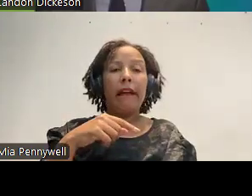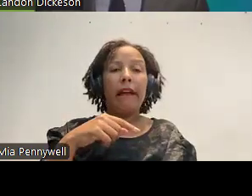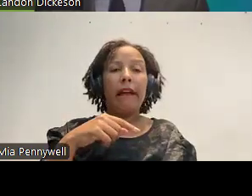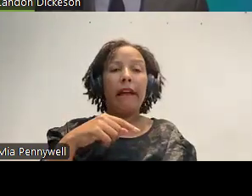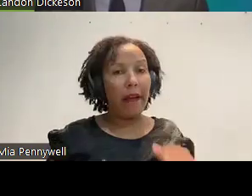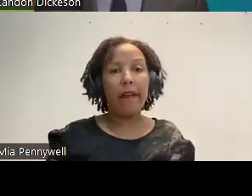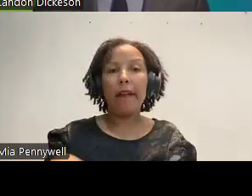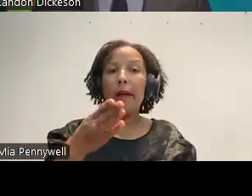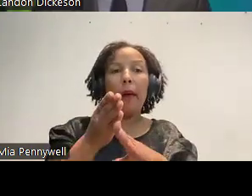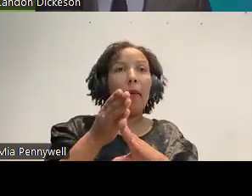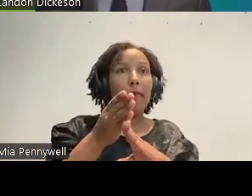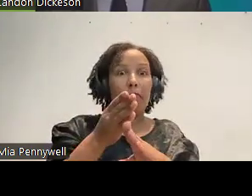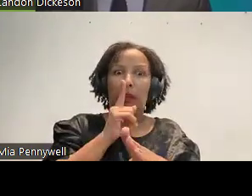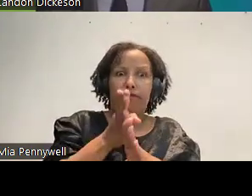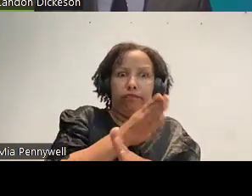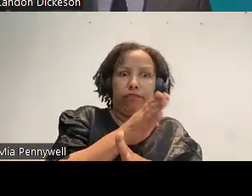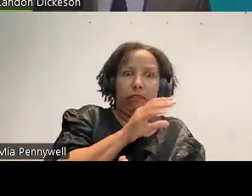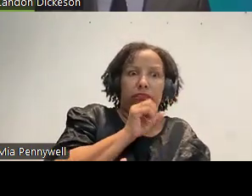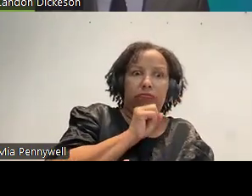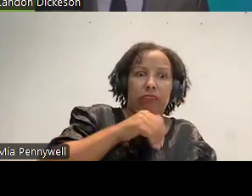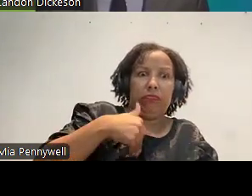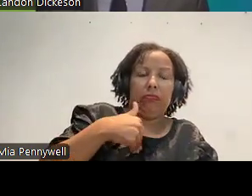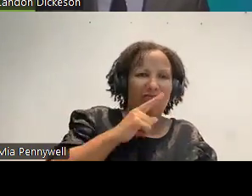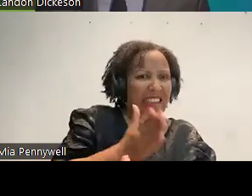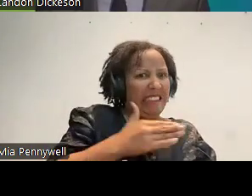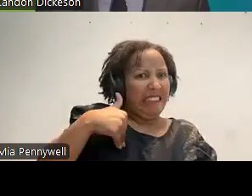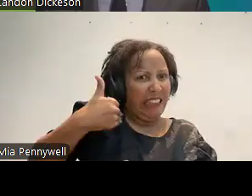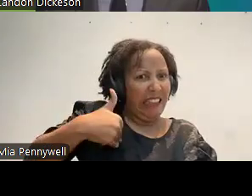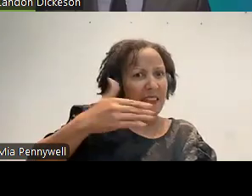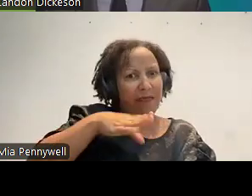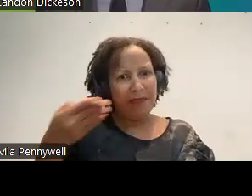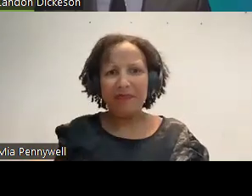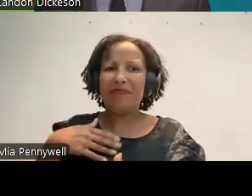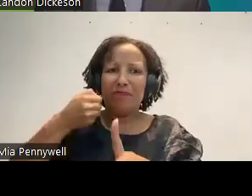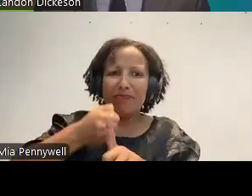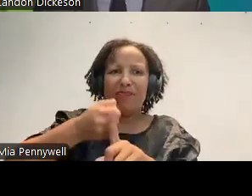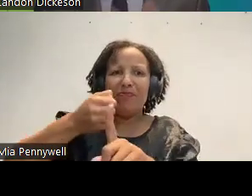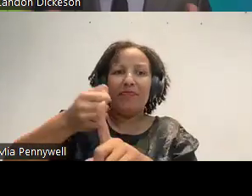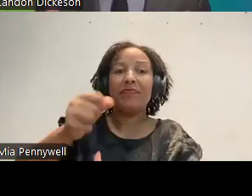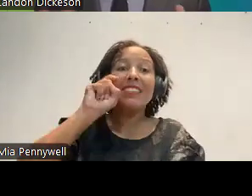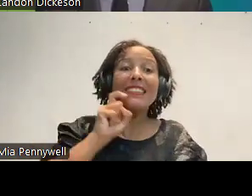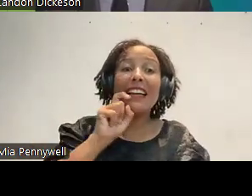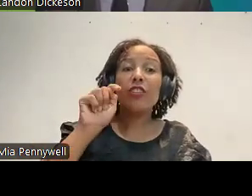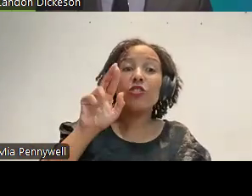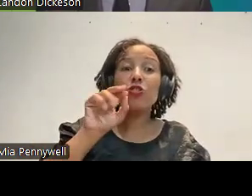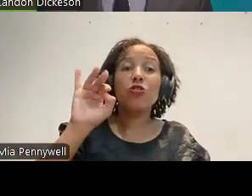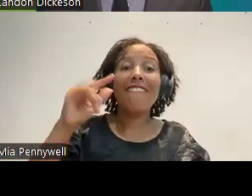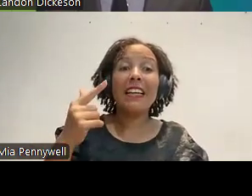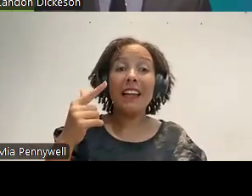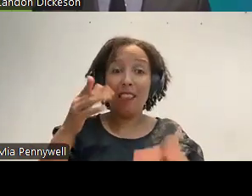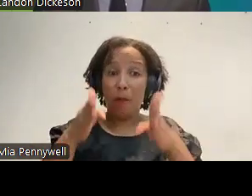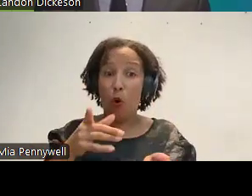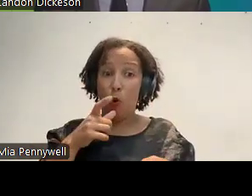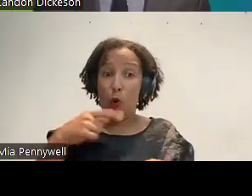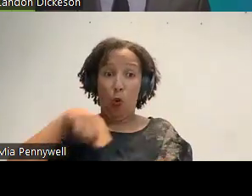premature death. I mean, it really has a long-term impact. And sex trafficking, the individuals we've worked with, I